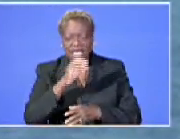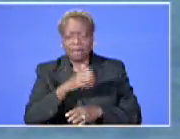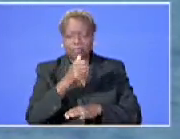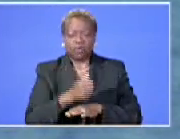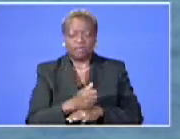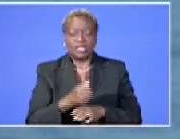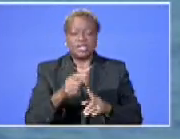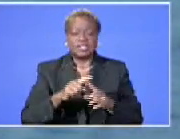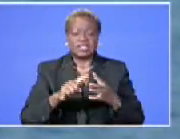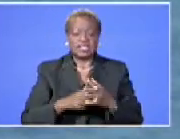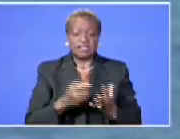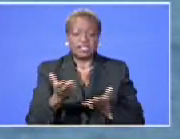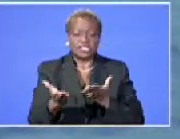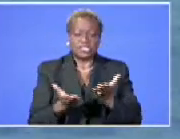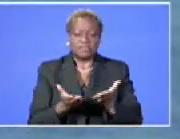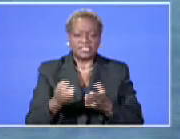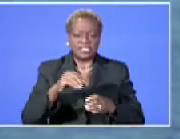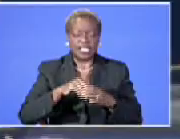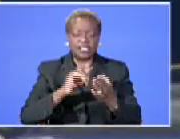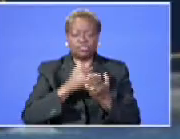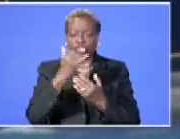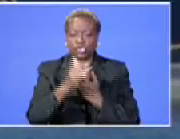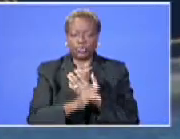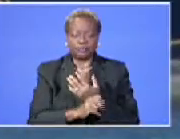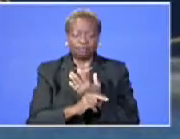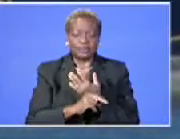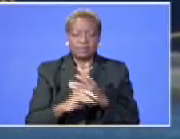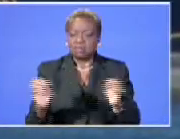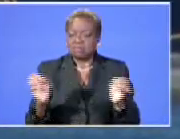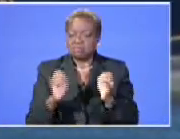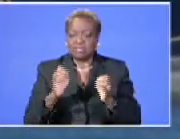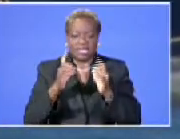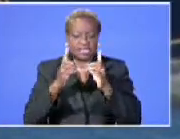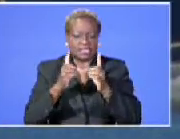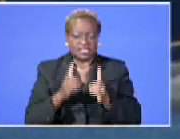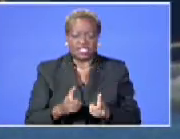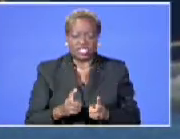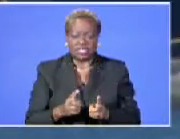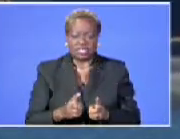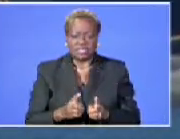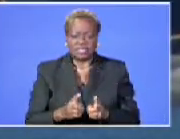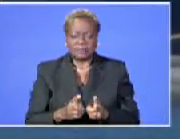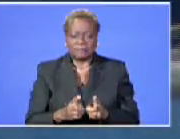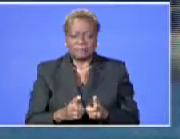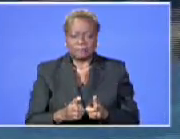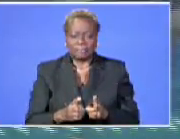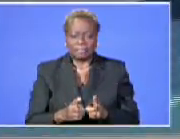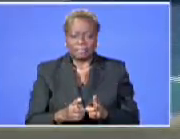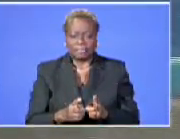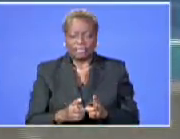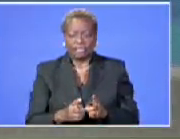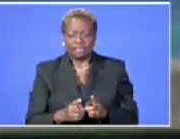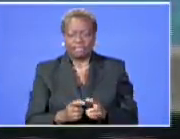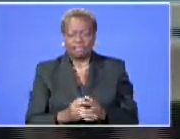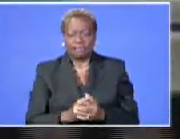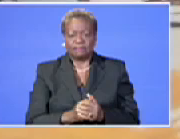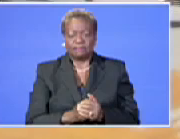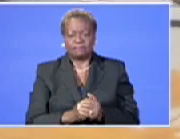June, but that no decision has been made on that. Mr. Wright added that these vessels contribute significantly to the